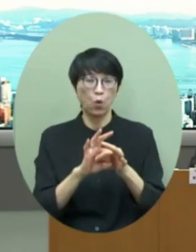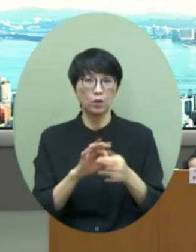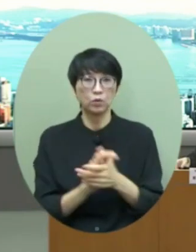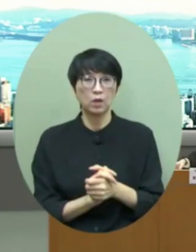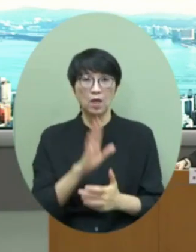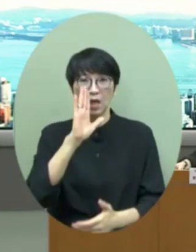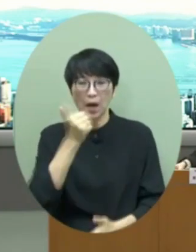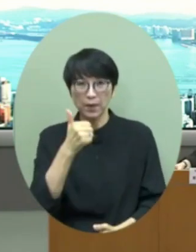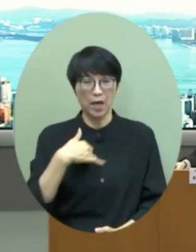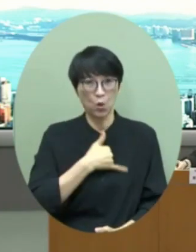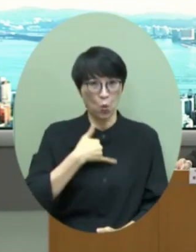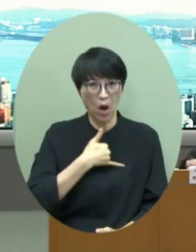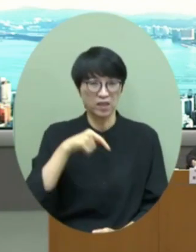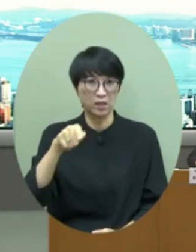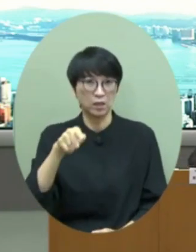43,